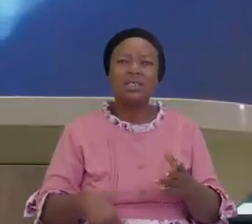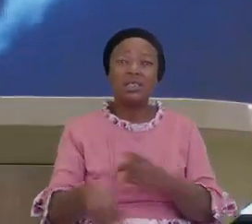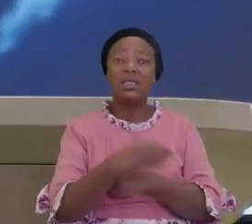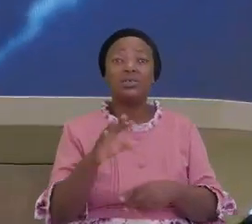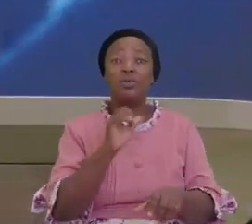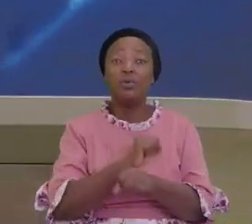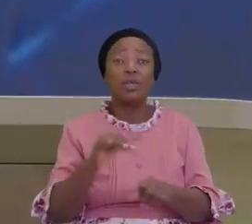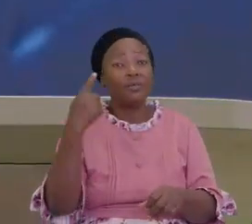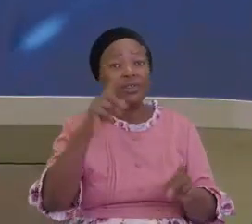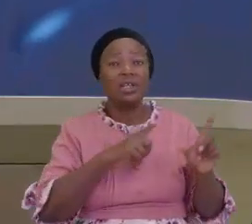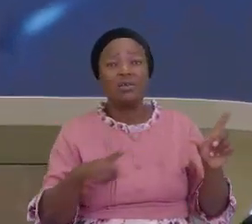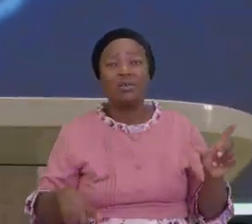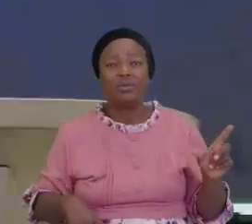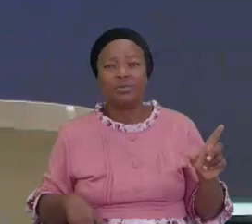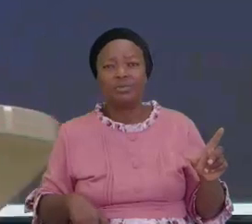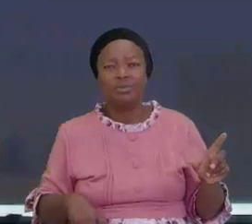the Lord,